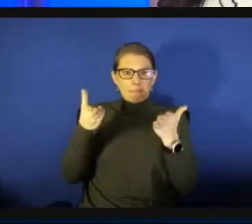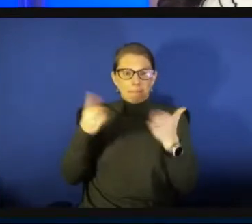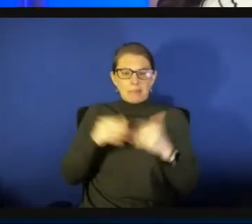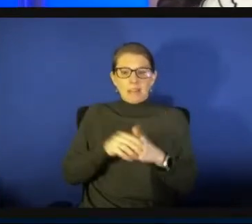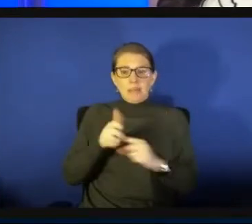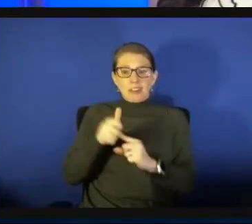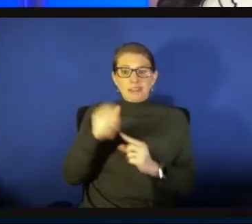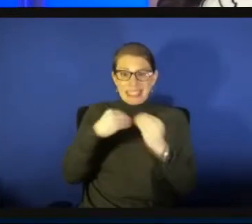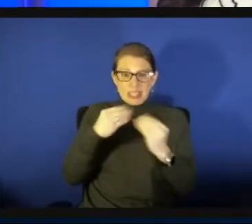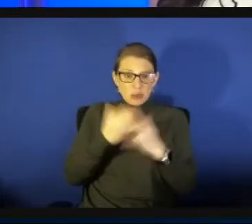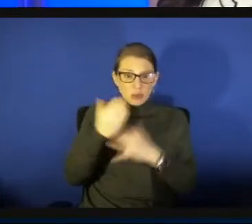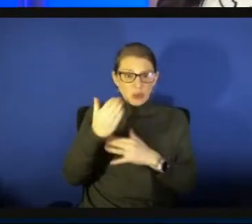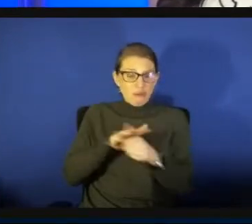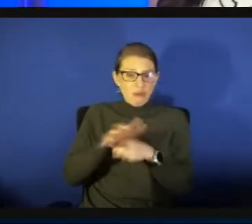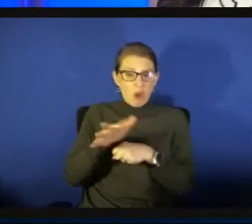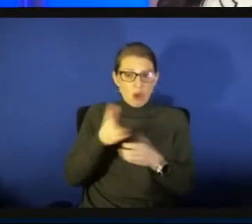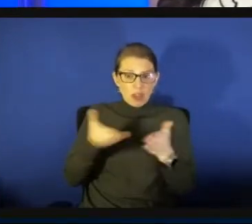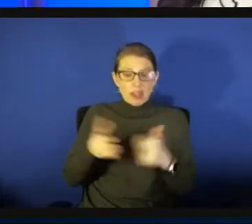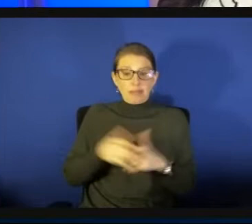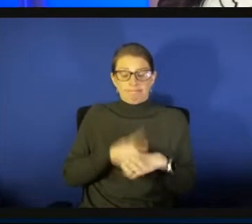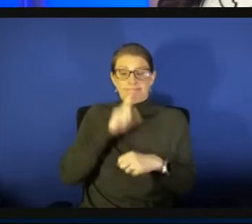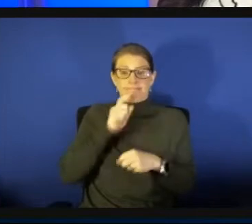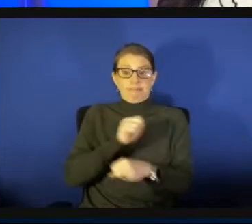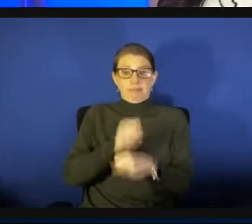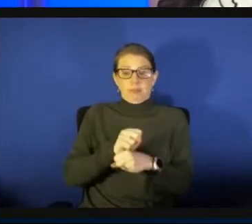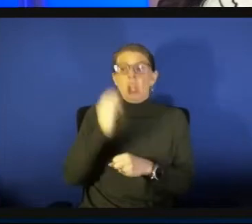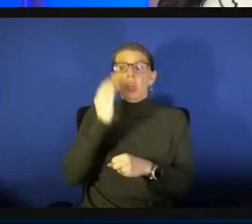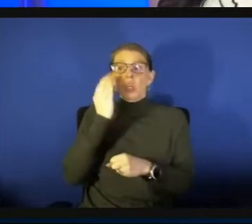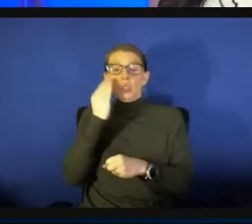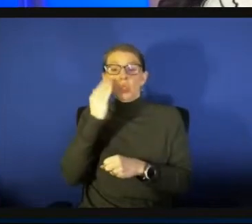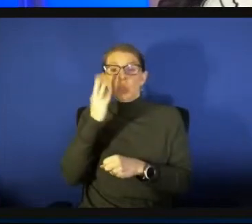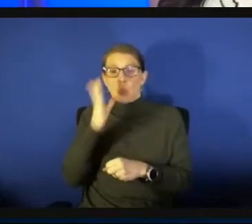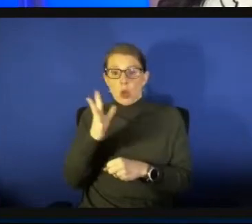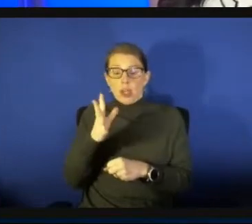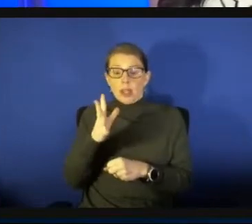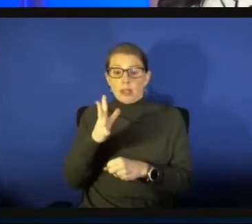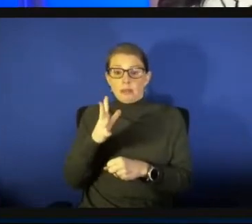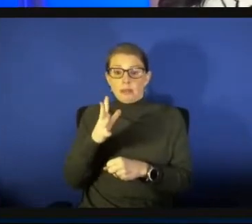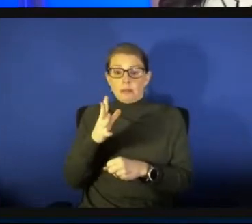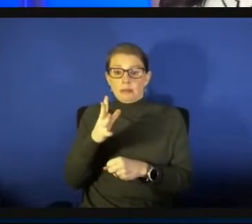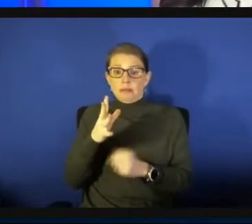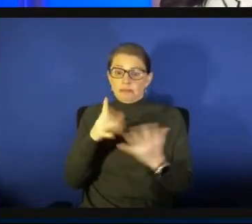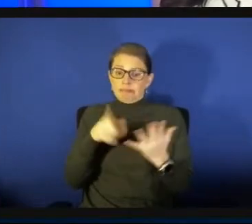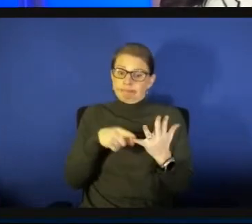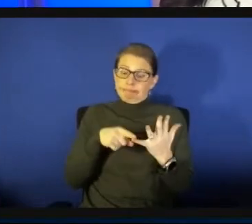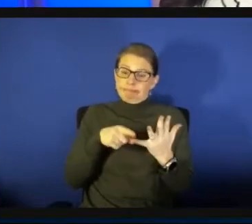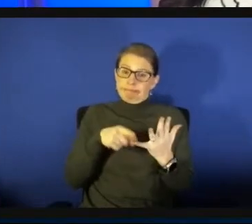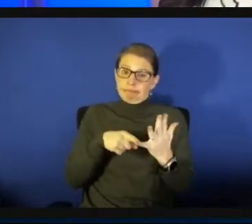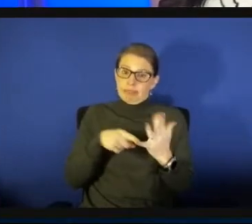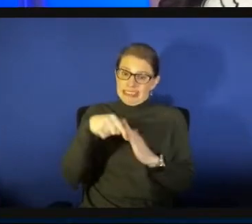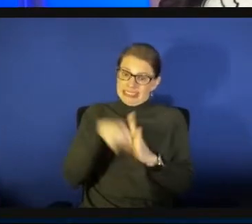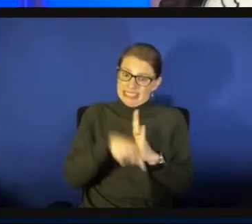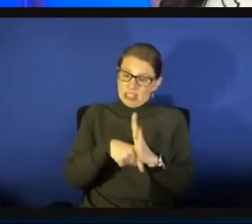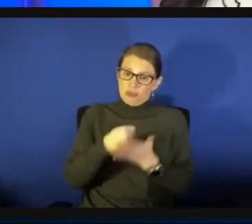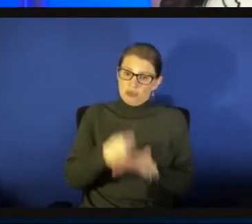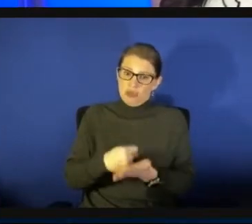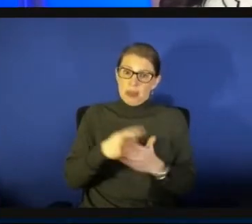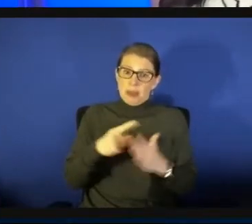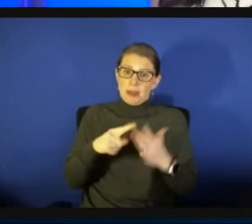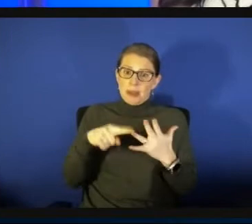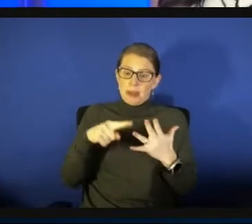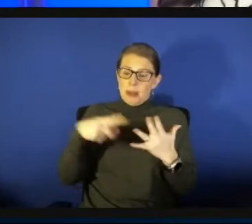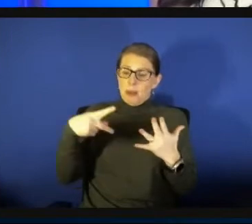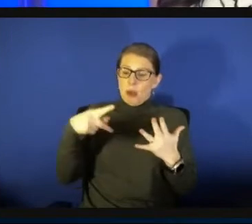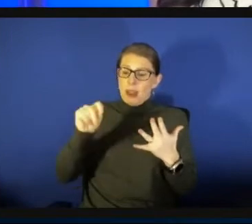whole thing. It was literally, and we knew we were going back into some much more intense treatments, but proton beam was